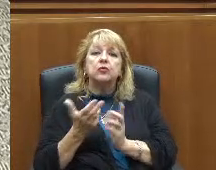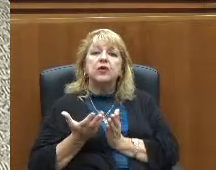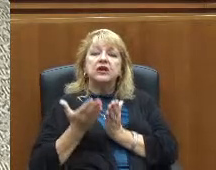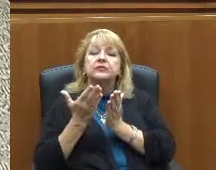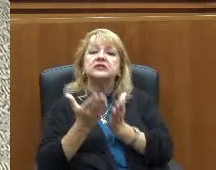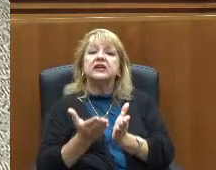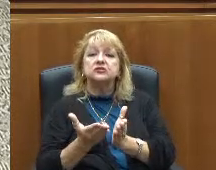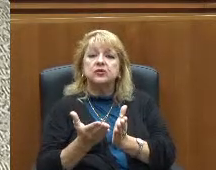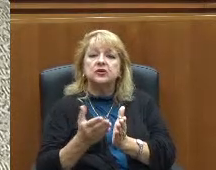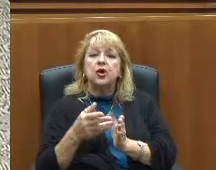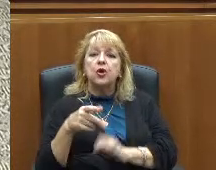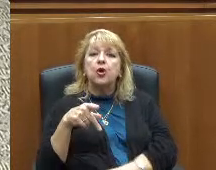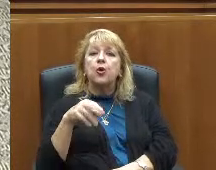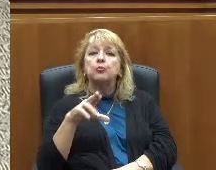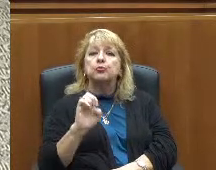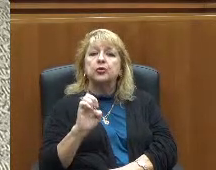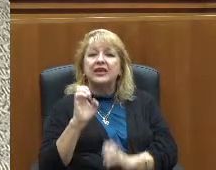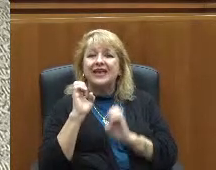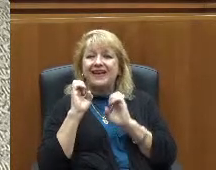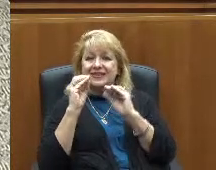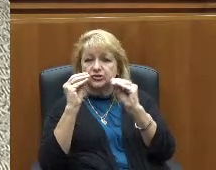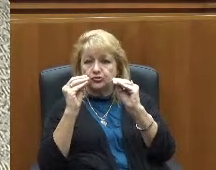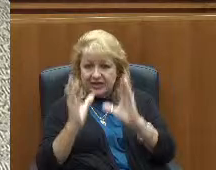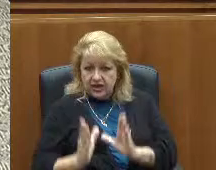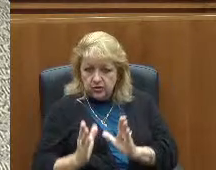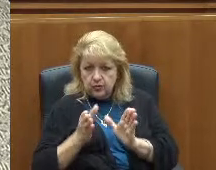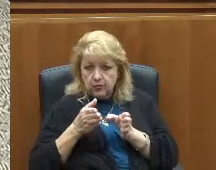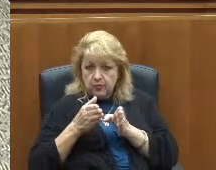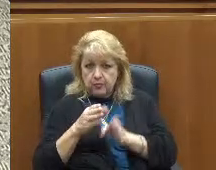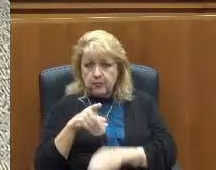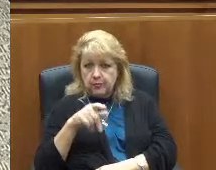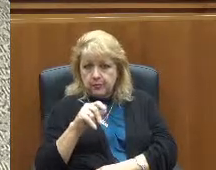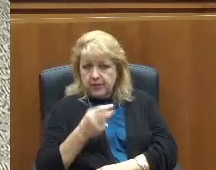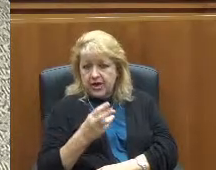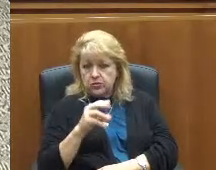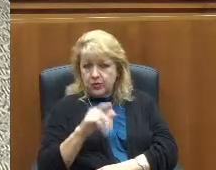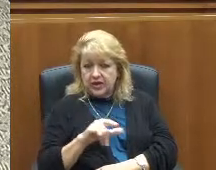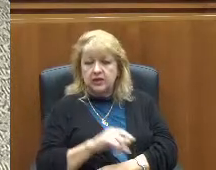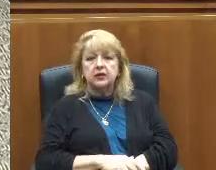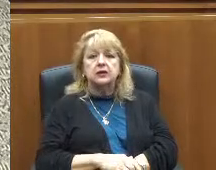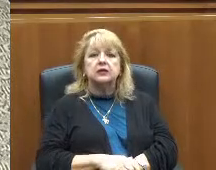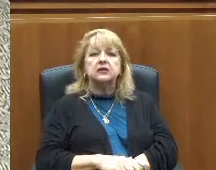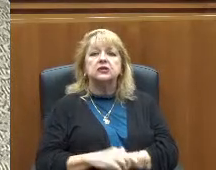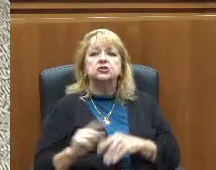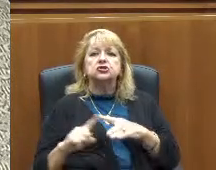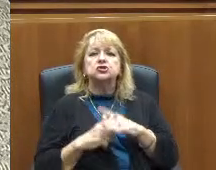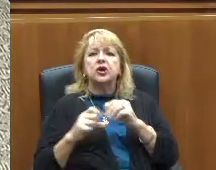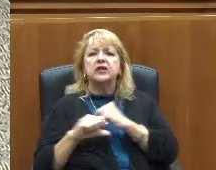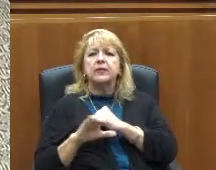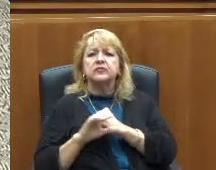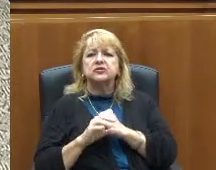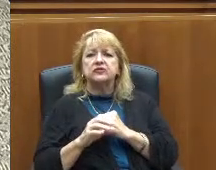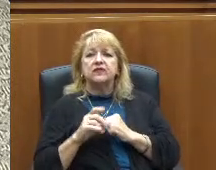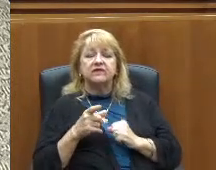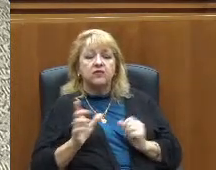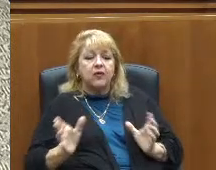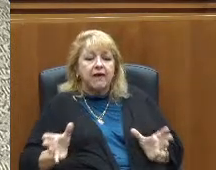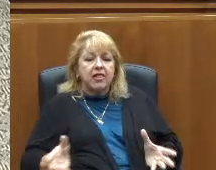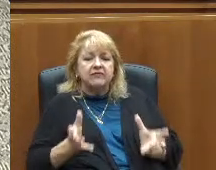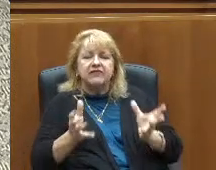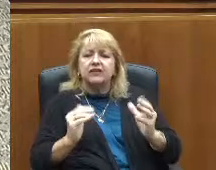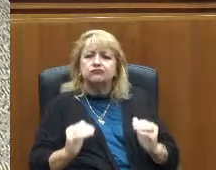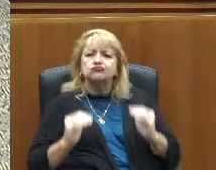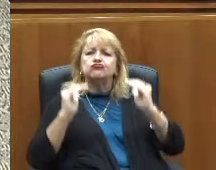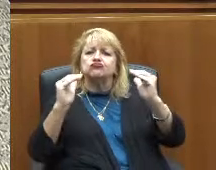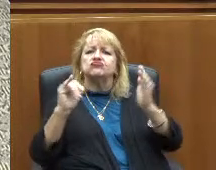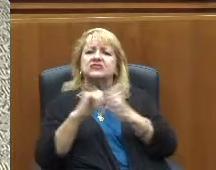on was pre-educator pathway, implementing a campaign to elevate the teacher profession,